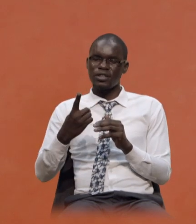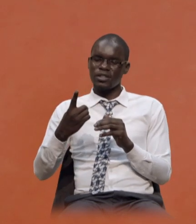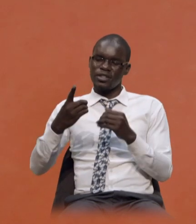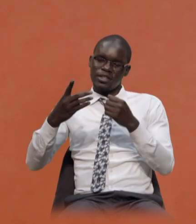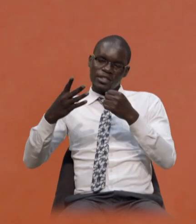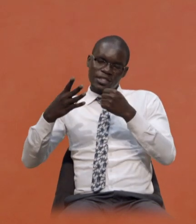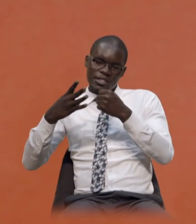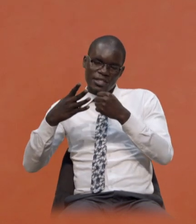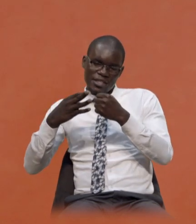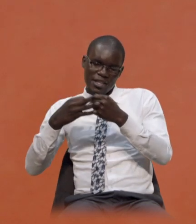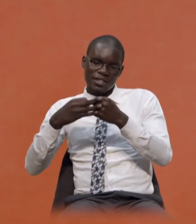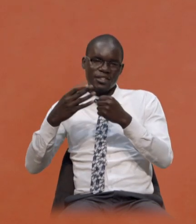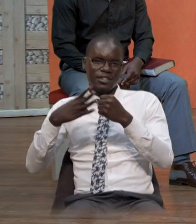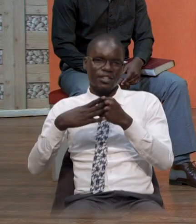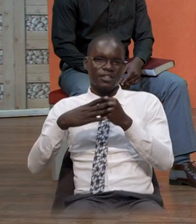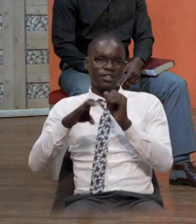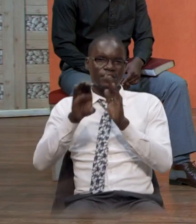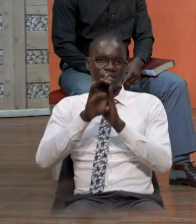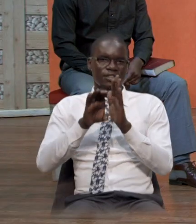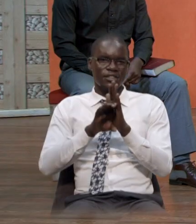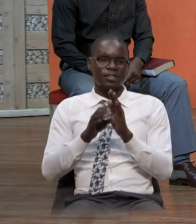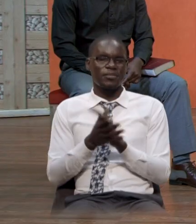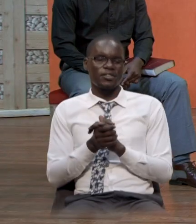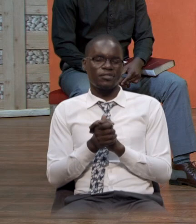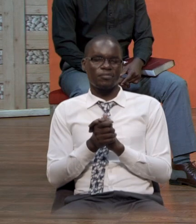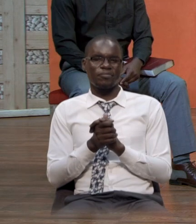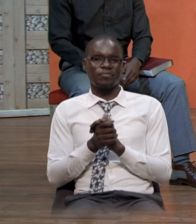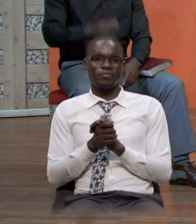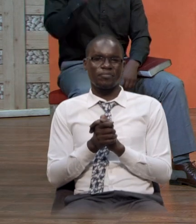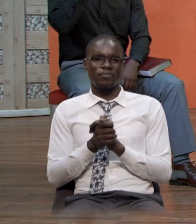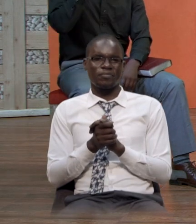1,189 chapters. I was about to you. Almost got it. Yes, you almost got it.